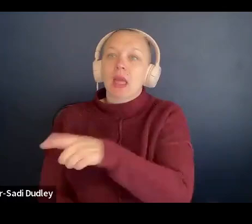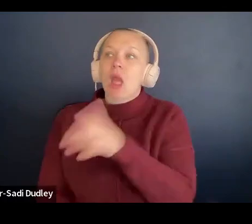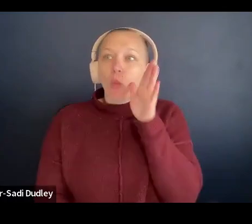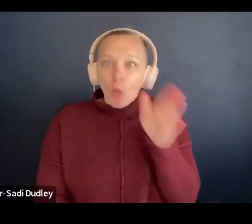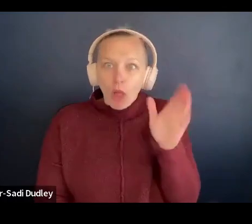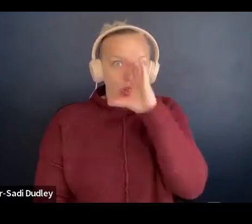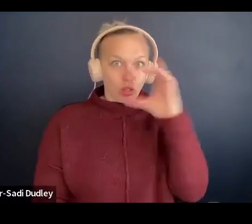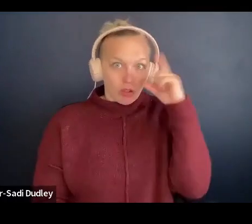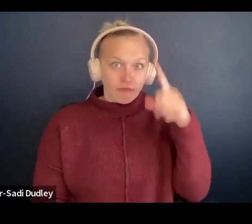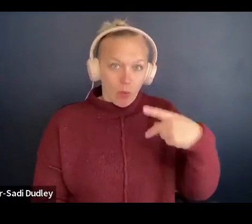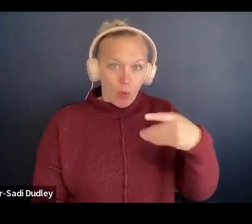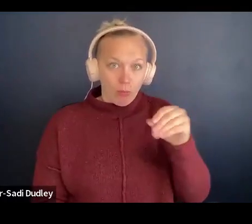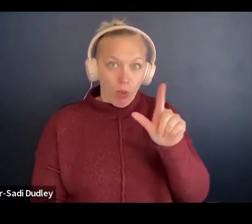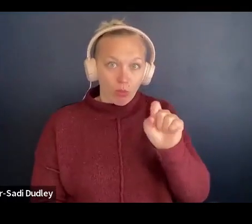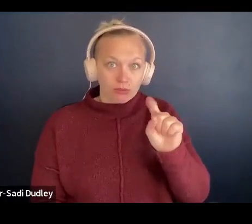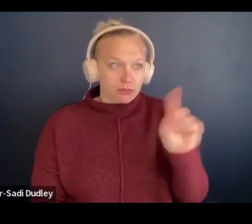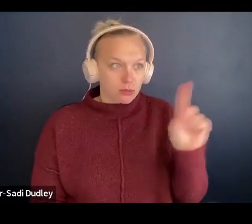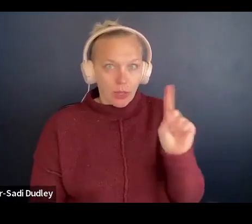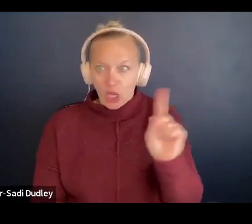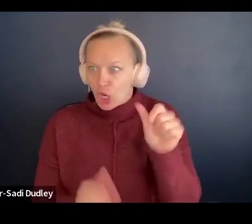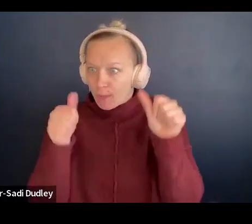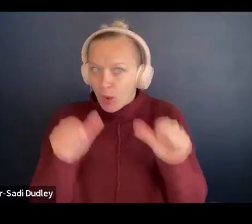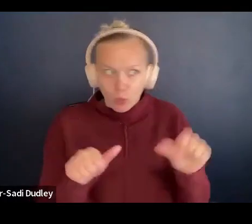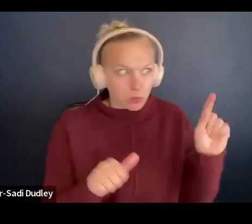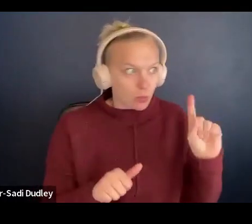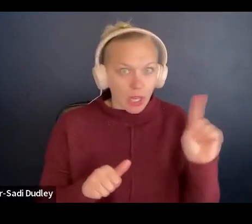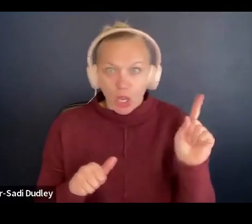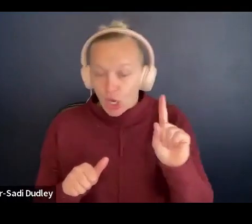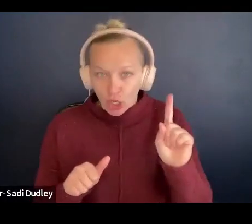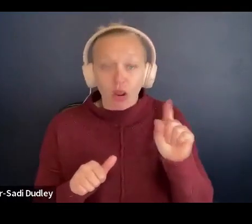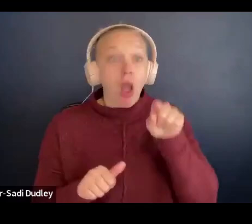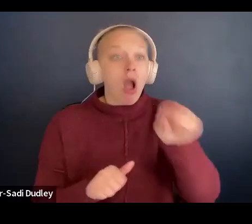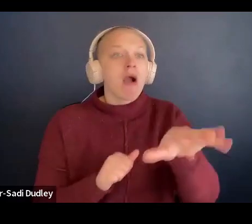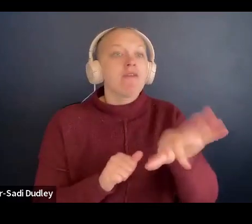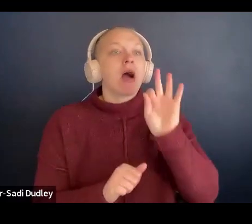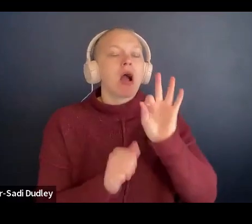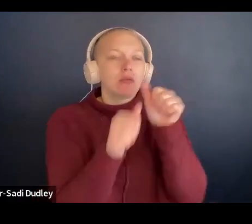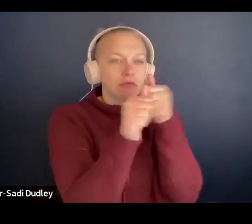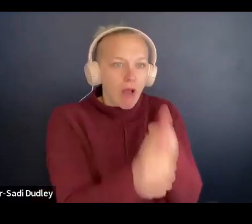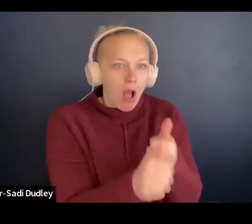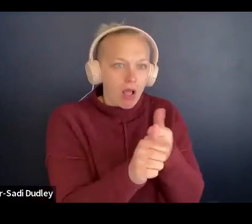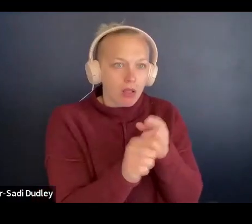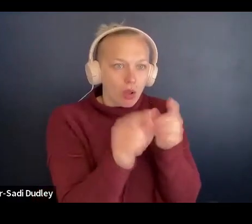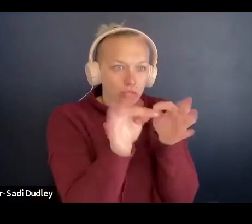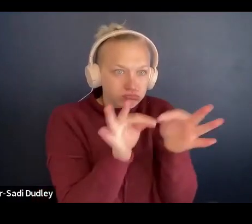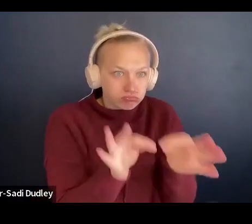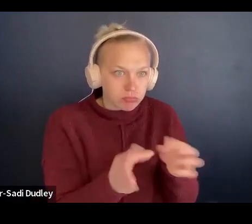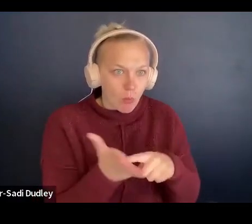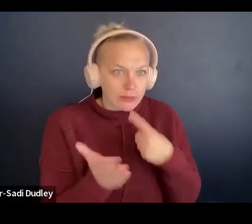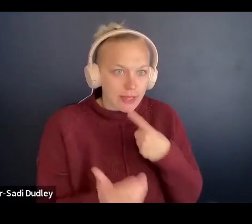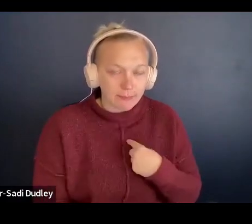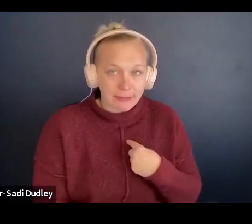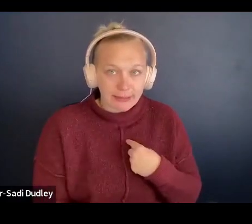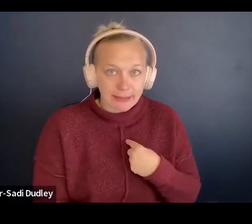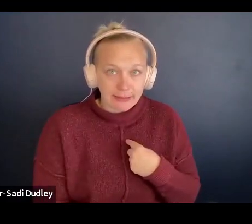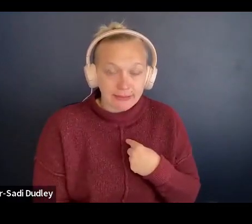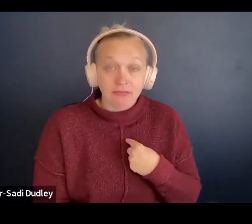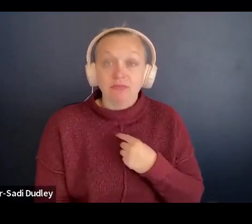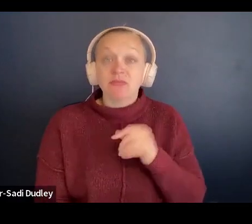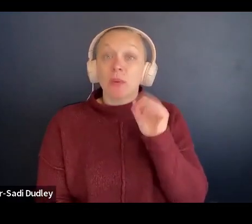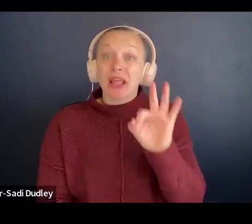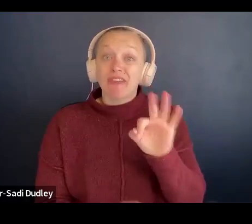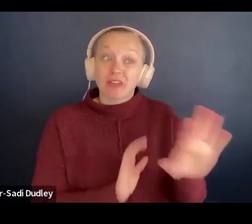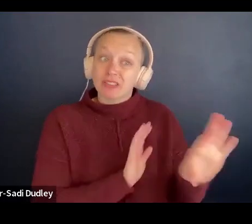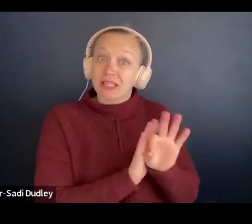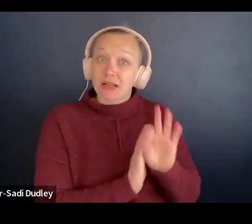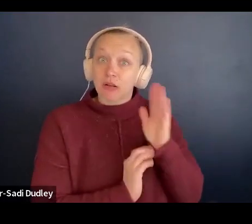follow what it is that is being asked. So for example, if someone is on comfort-focused treatment,